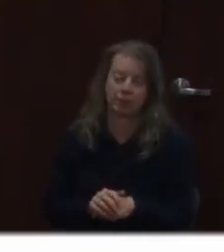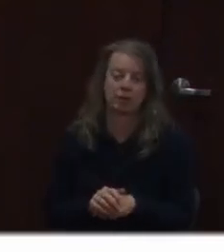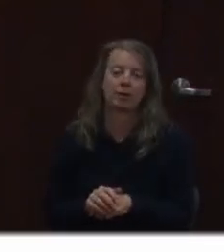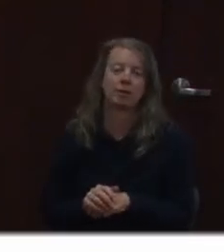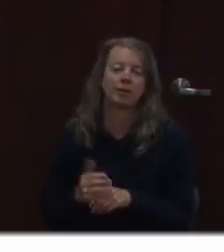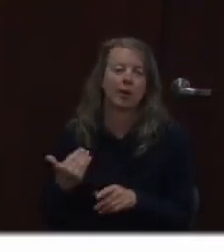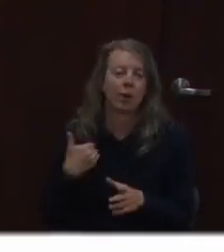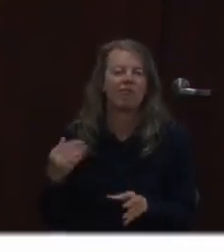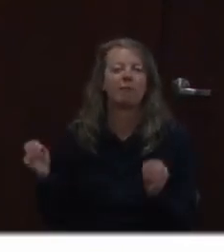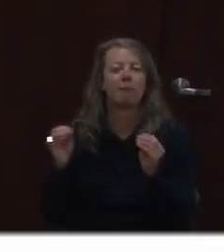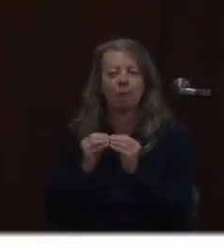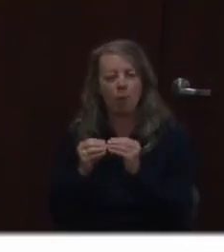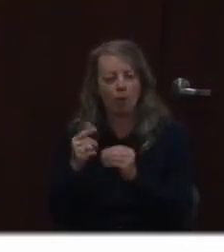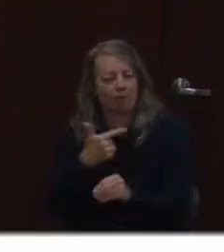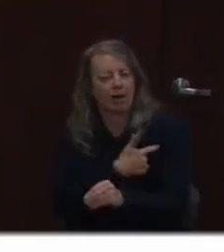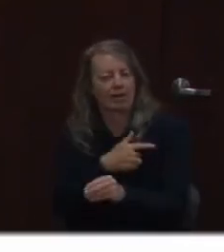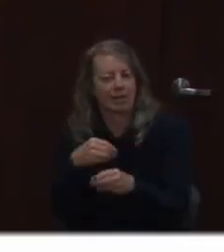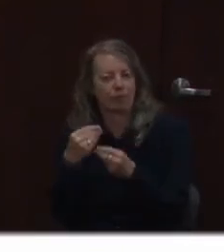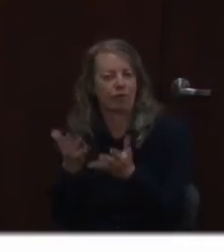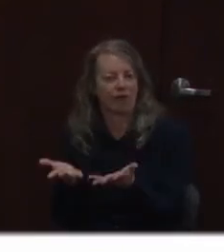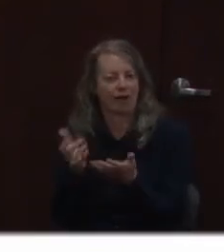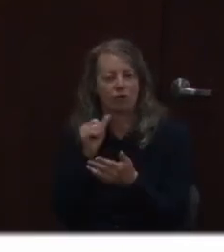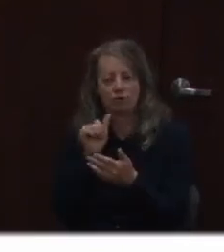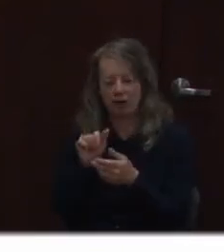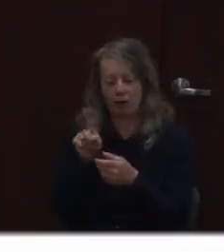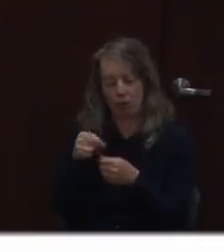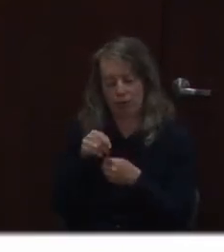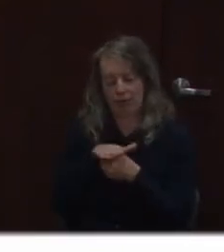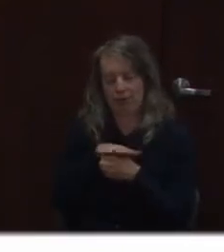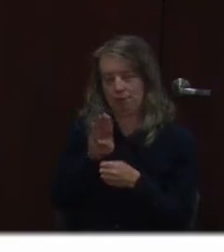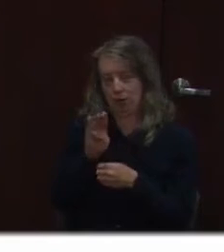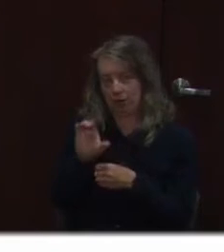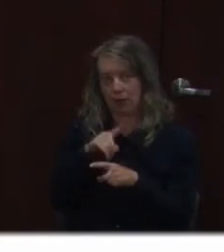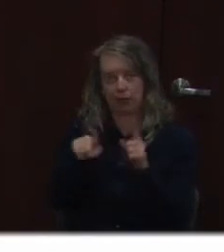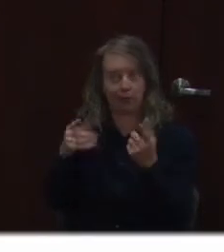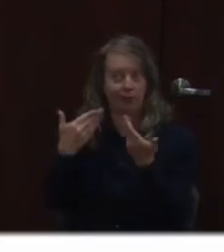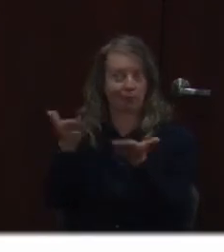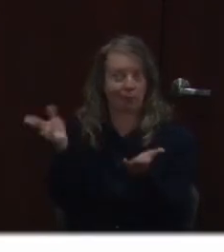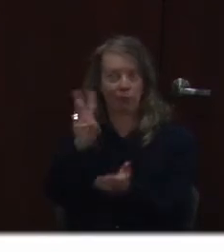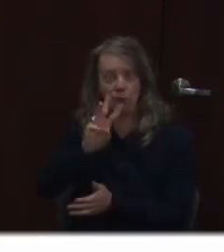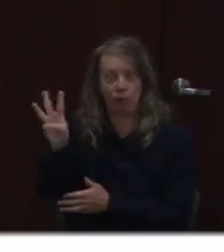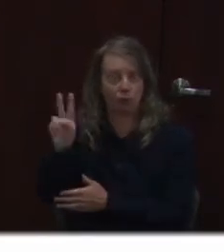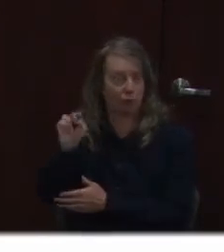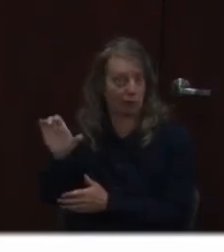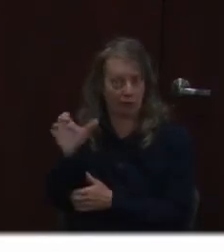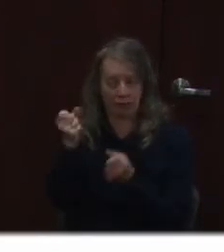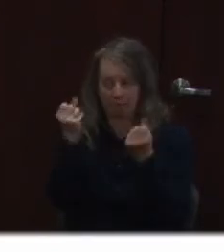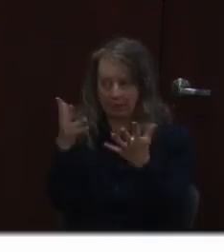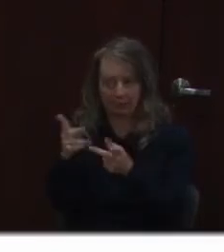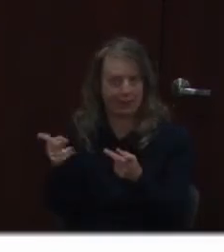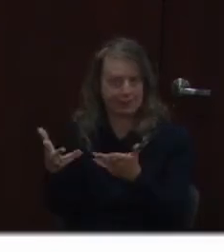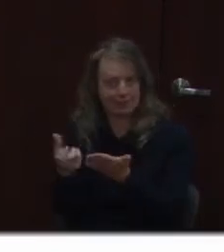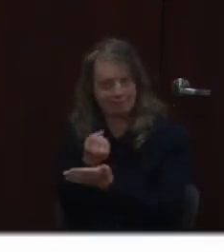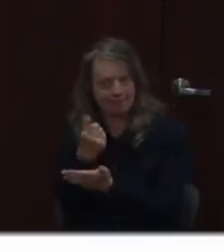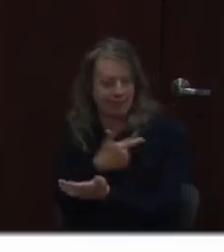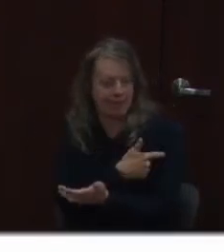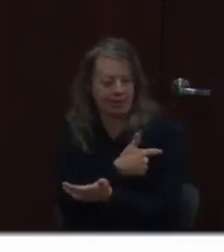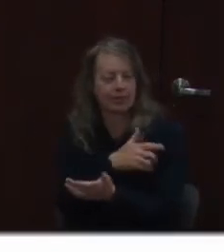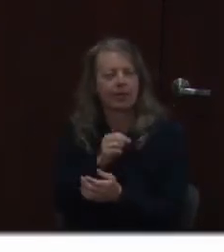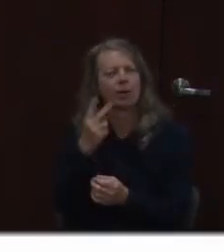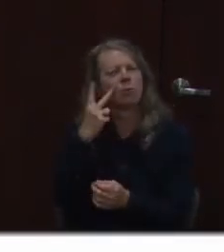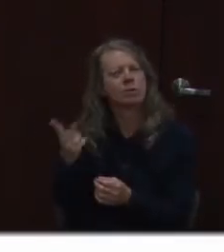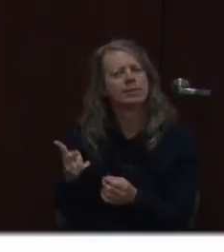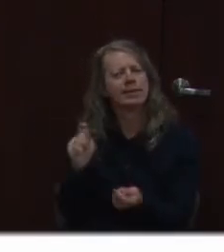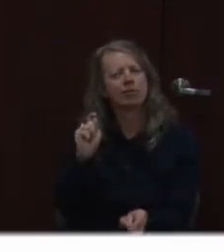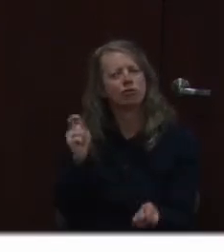vaccine providers, not just in our community, but just in the region as a whole. And we are seeing that shift